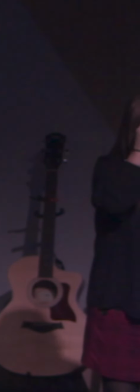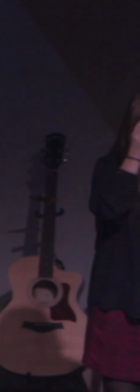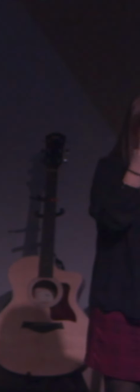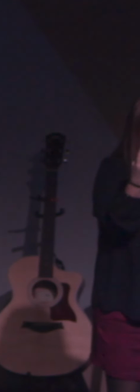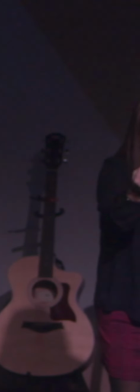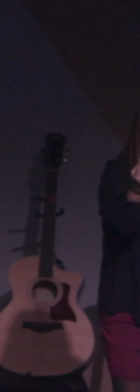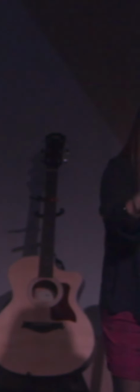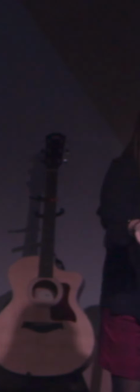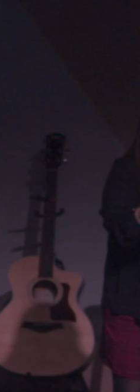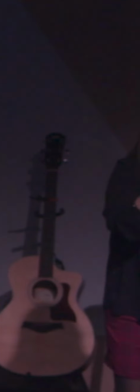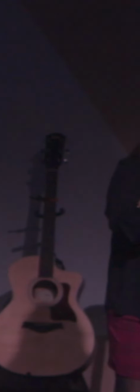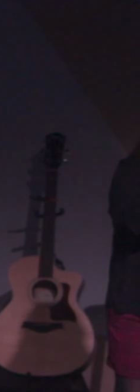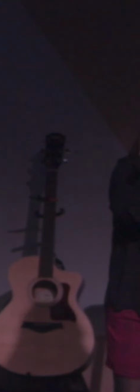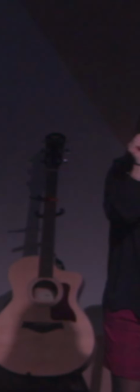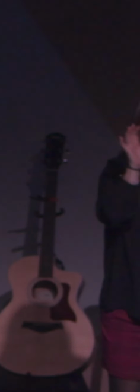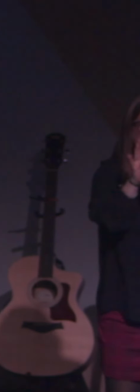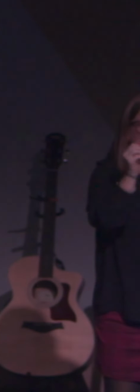crucified.